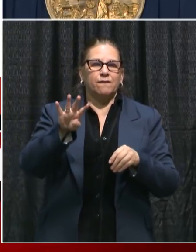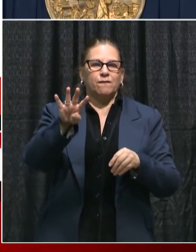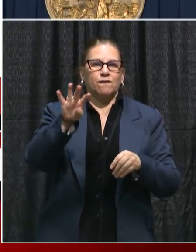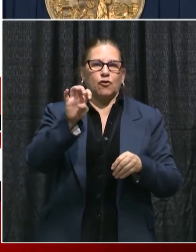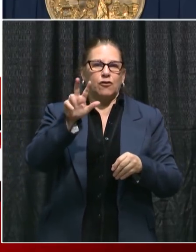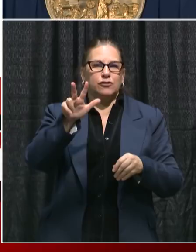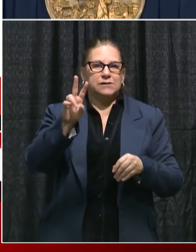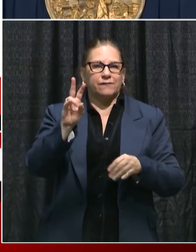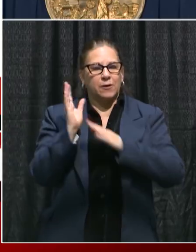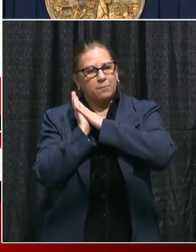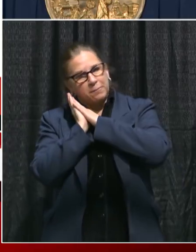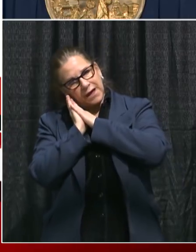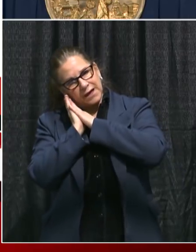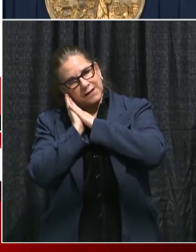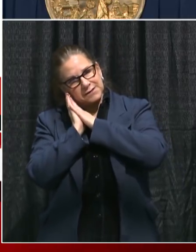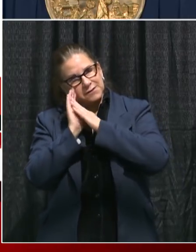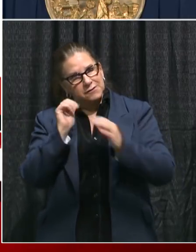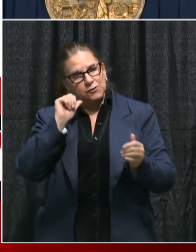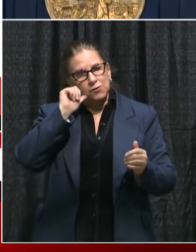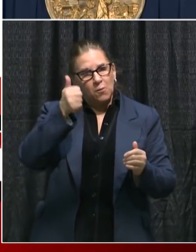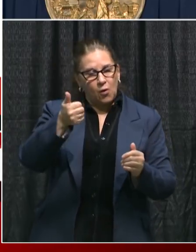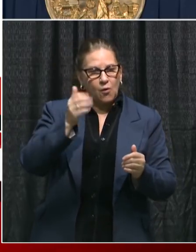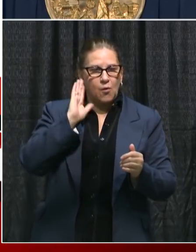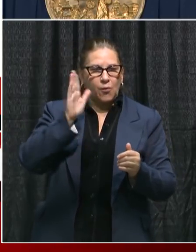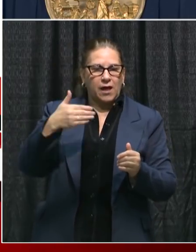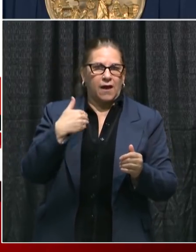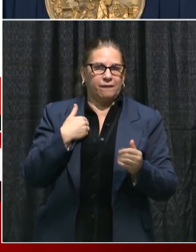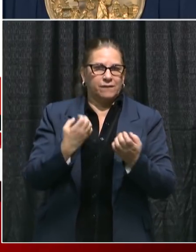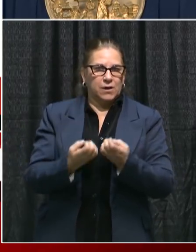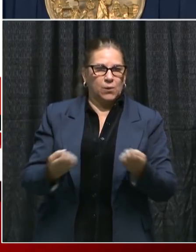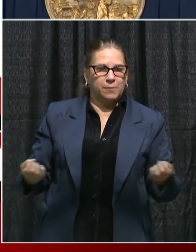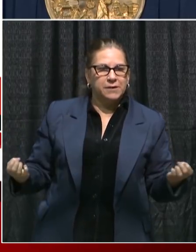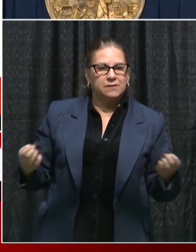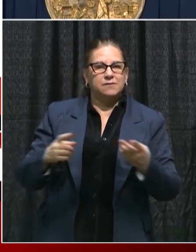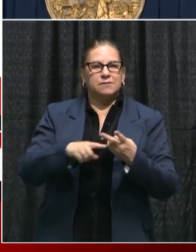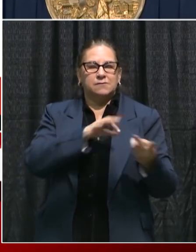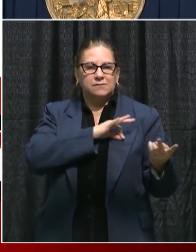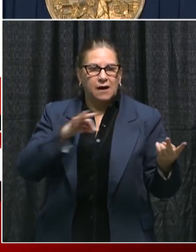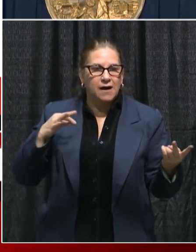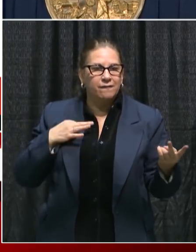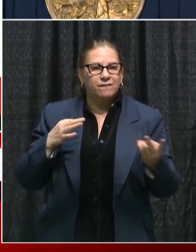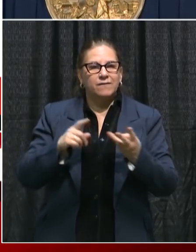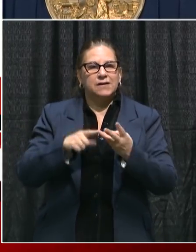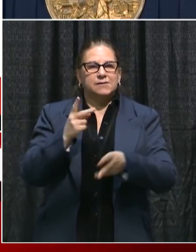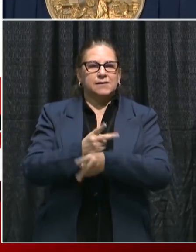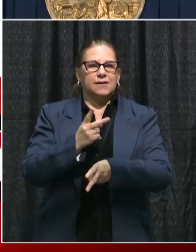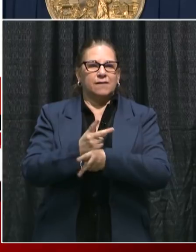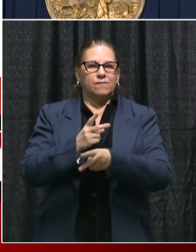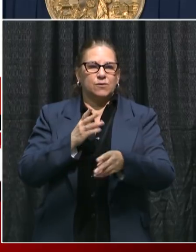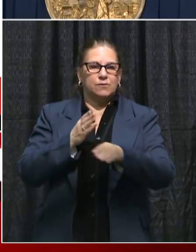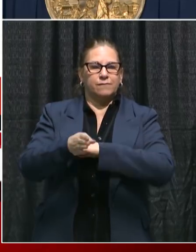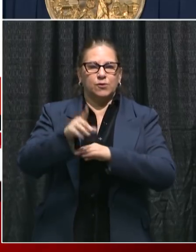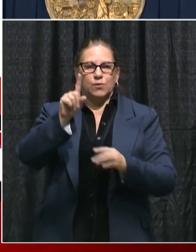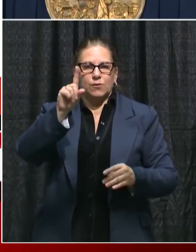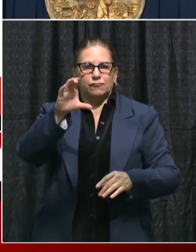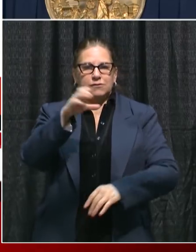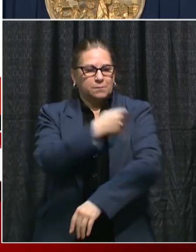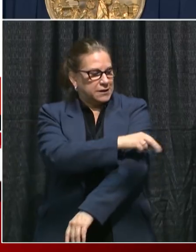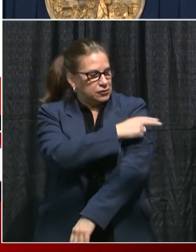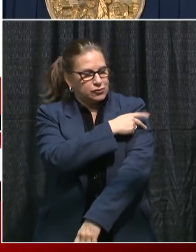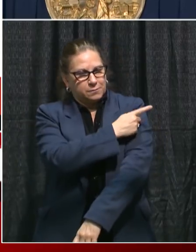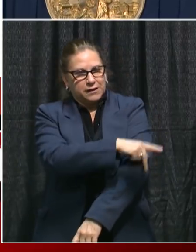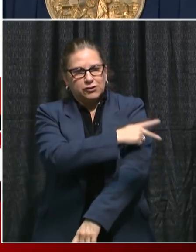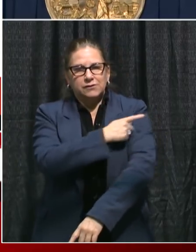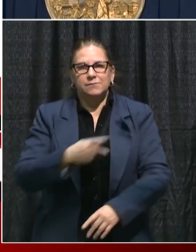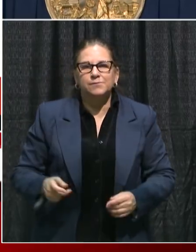terms of equipment and staff to care for up to 100 patients. The patients who will be coming here will be low